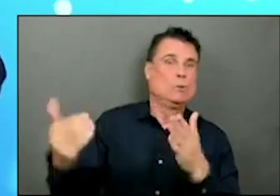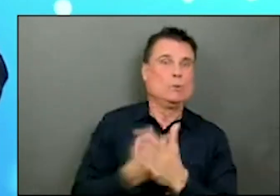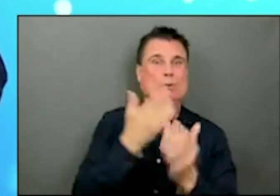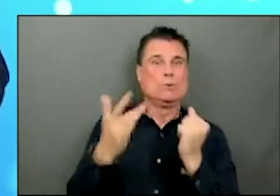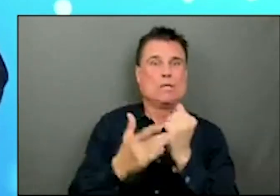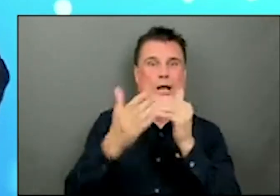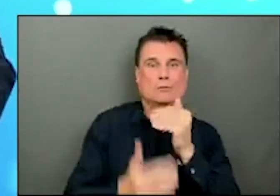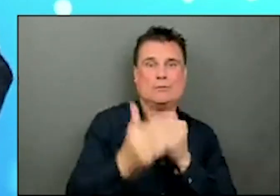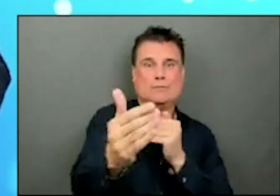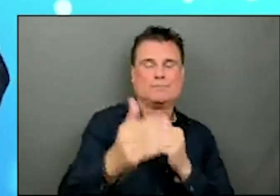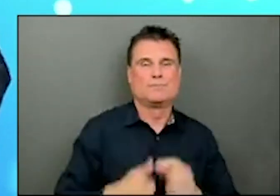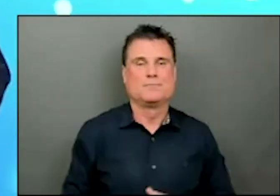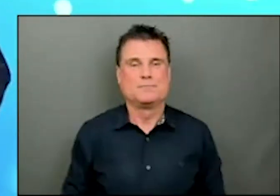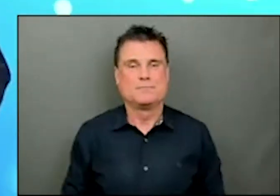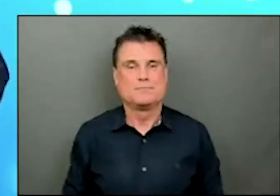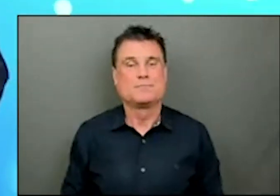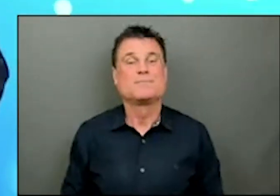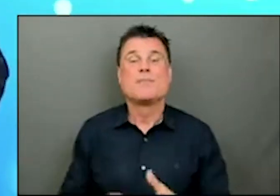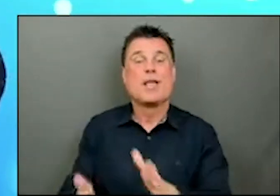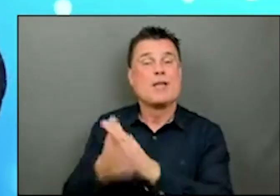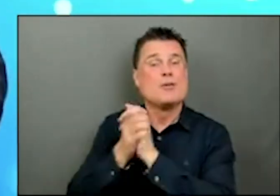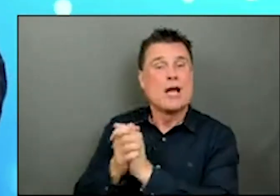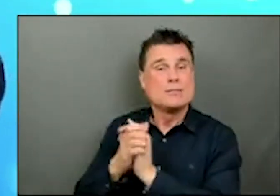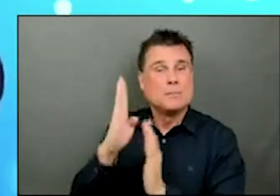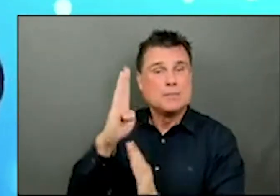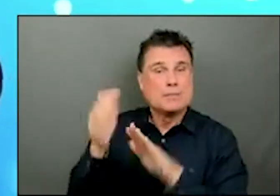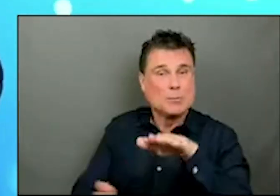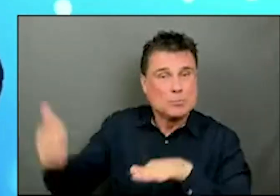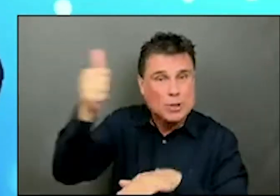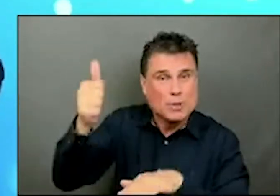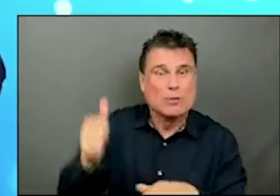Premier, you, Minister Kahlon, your colleagues, and